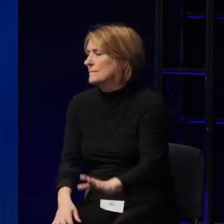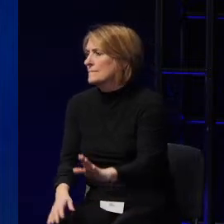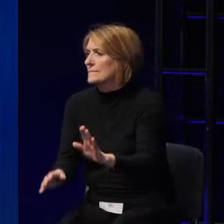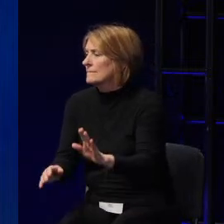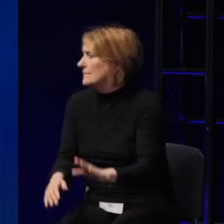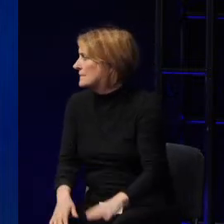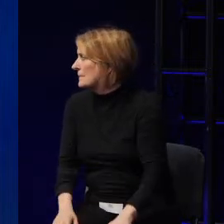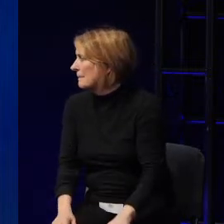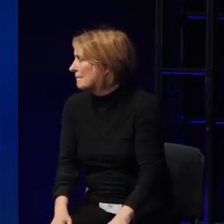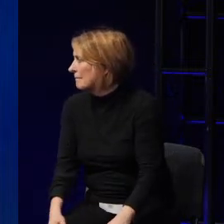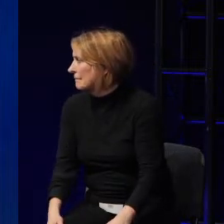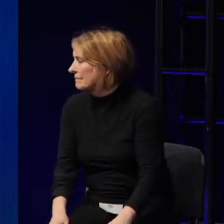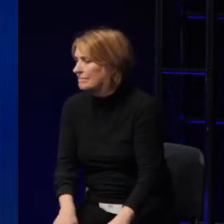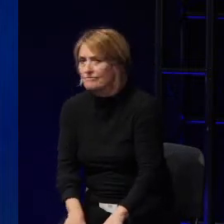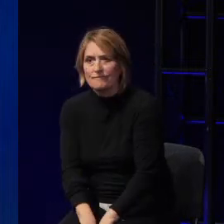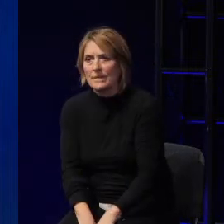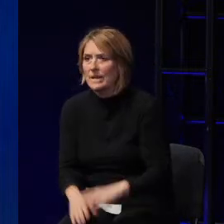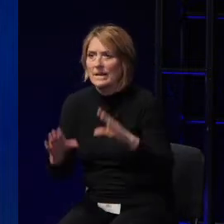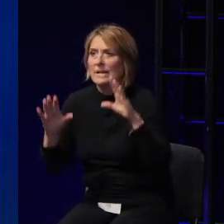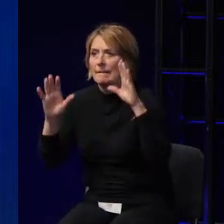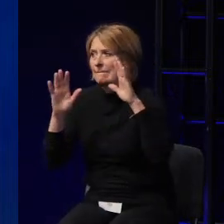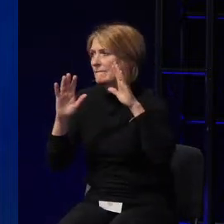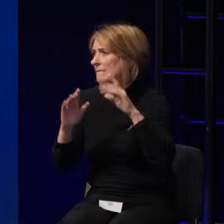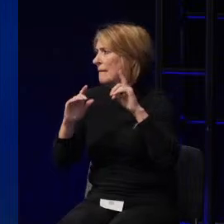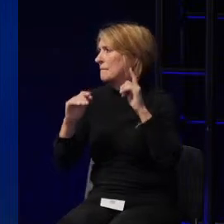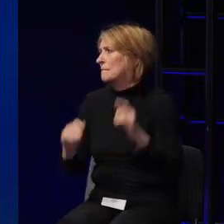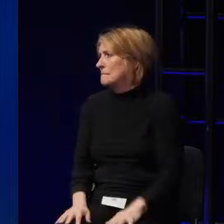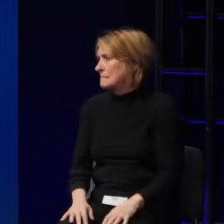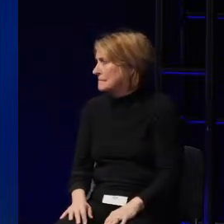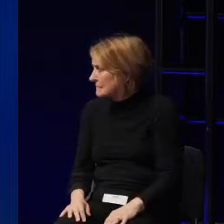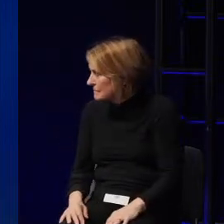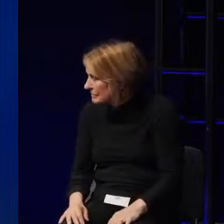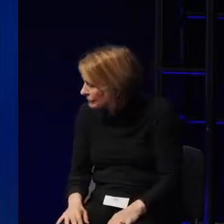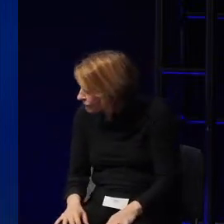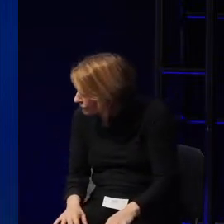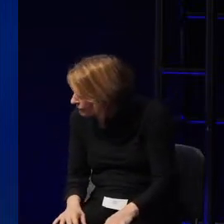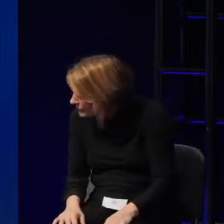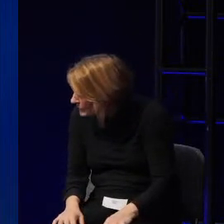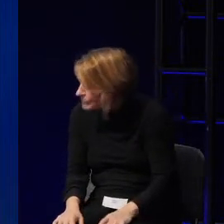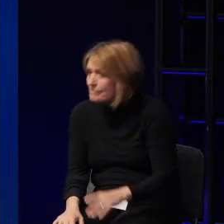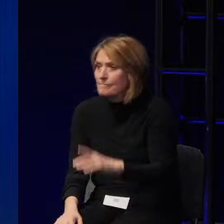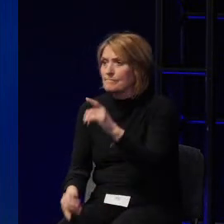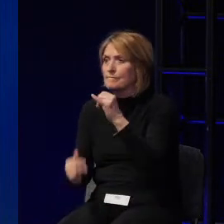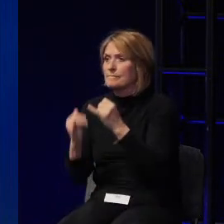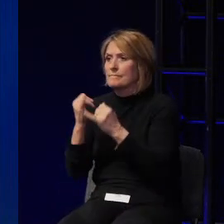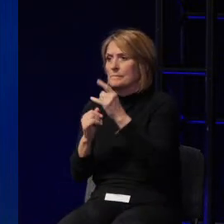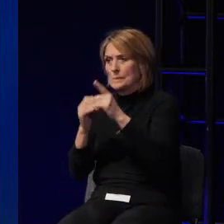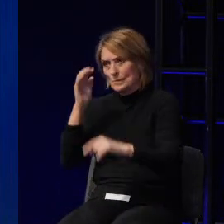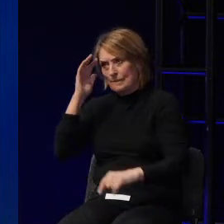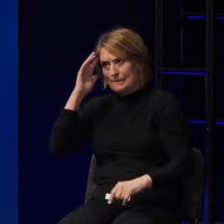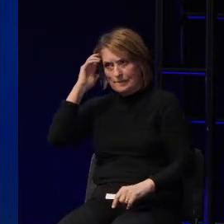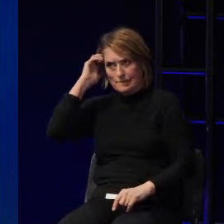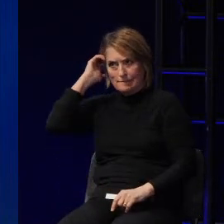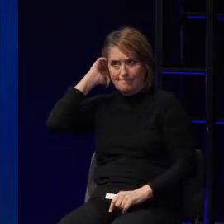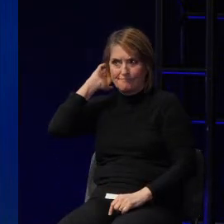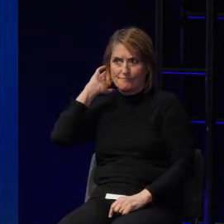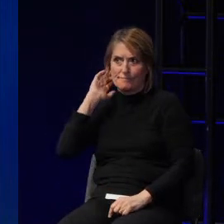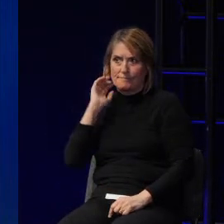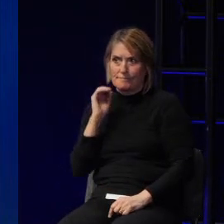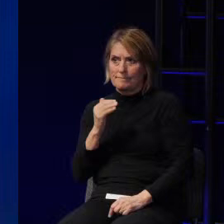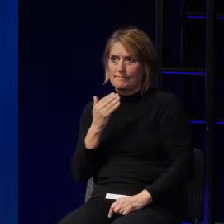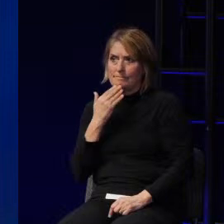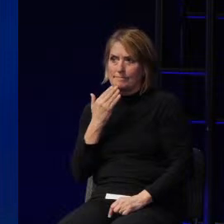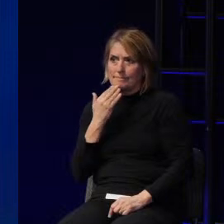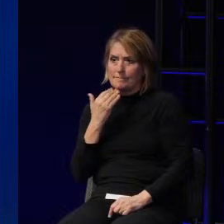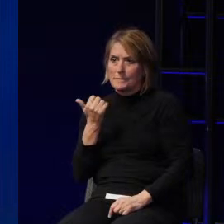Any more insights into that? We've got one, I think this gentleman here had his, yes, yeah, you, sir. All right, thank